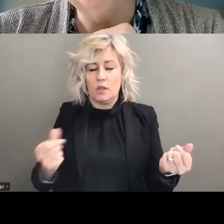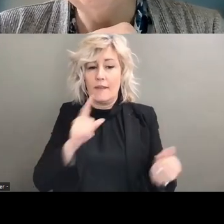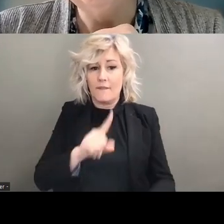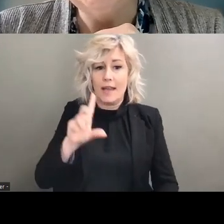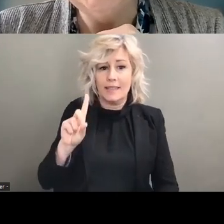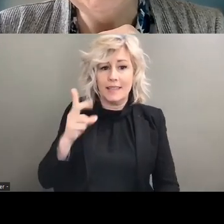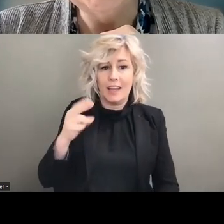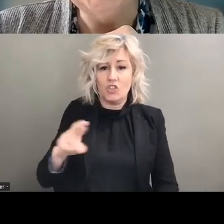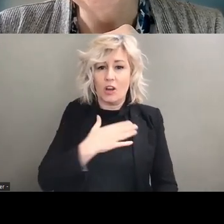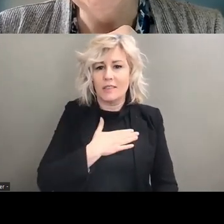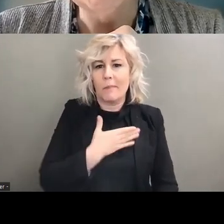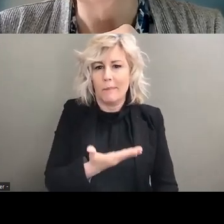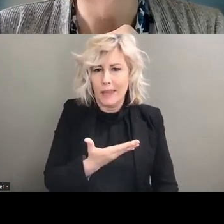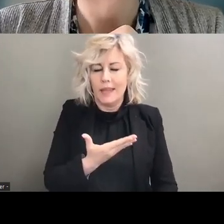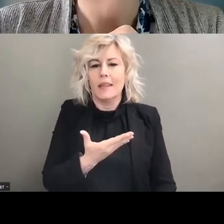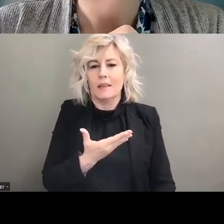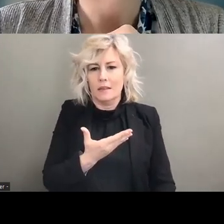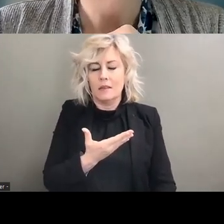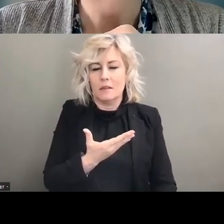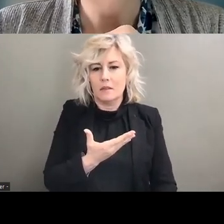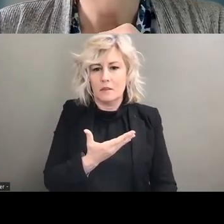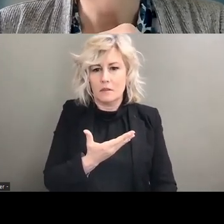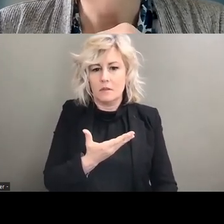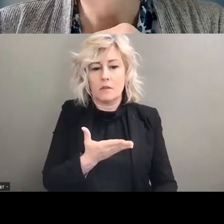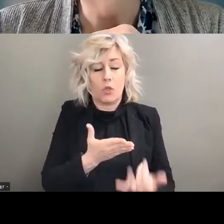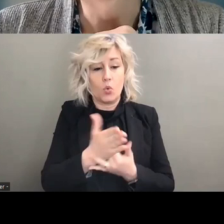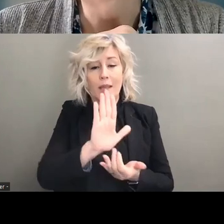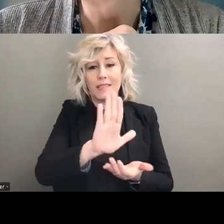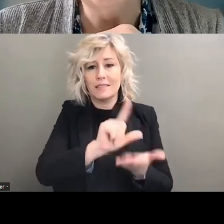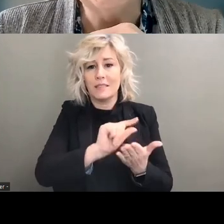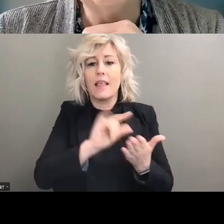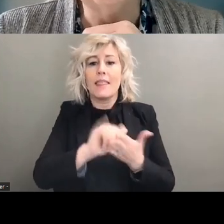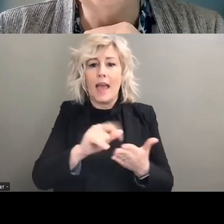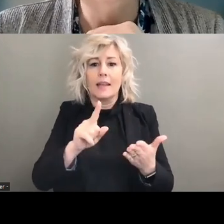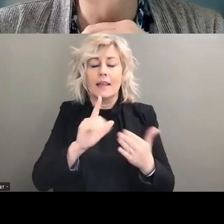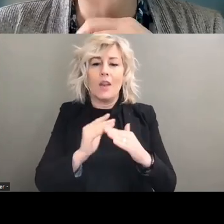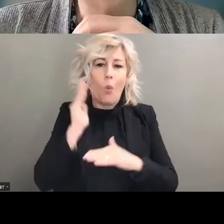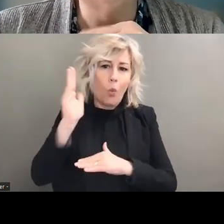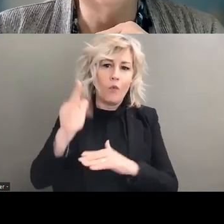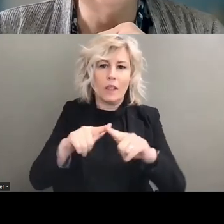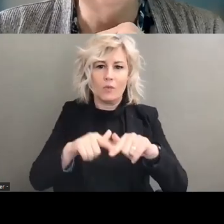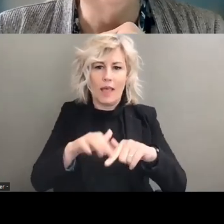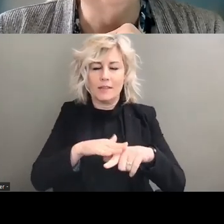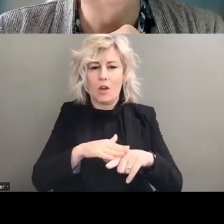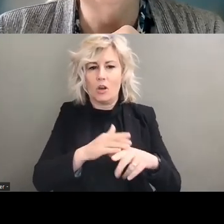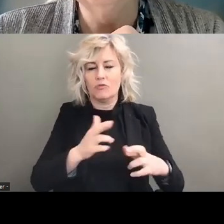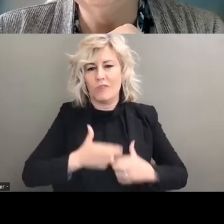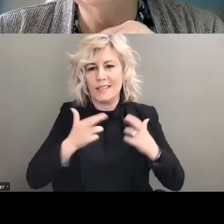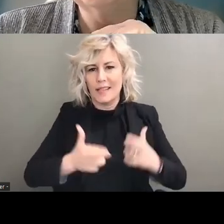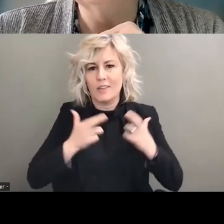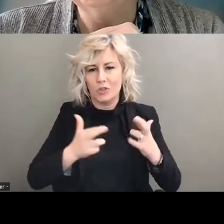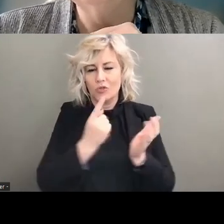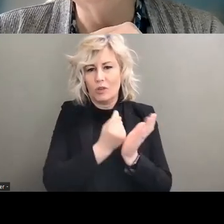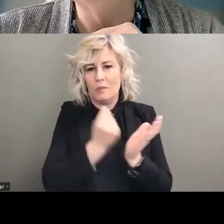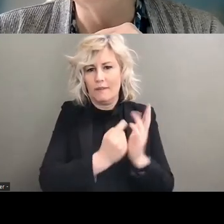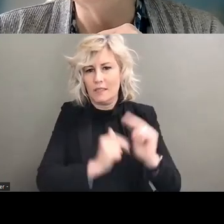has admitted in its publications through the years that it does over-rely on residential treatment facilities.